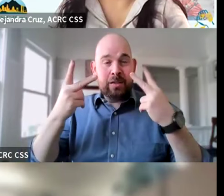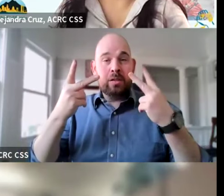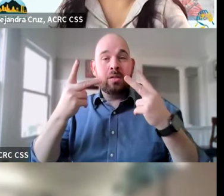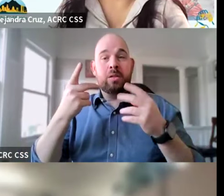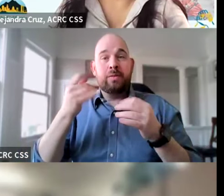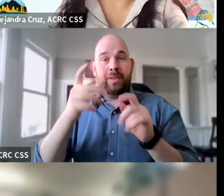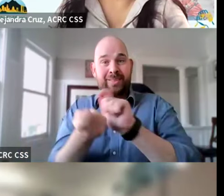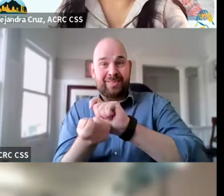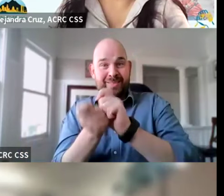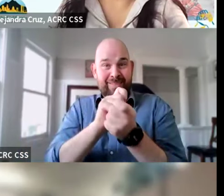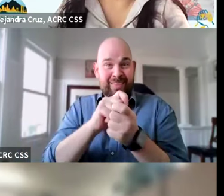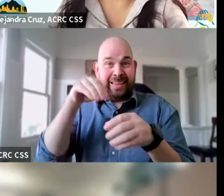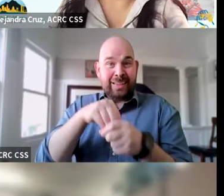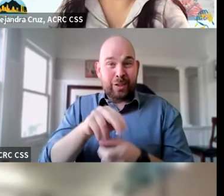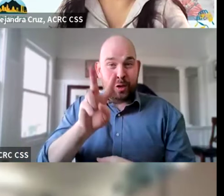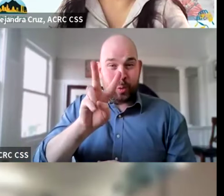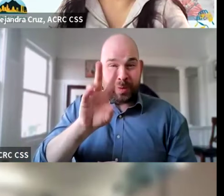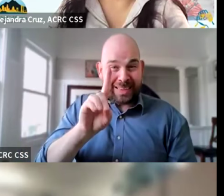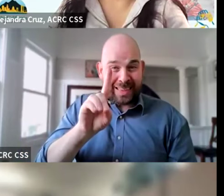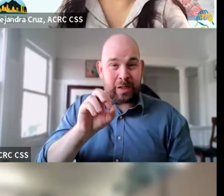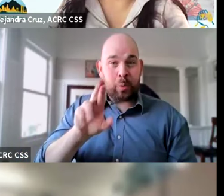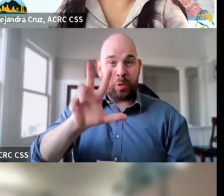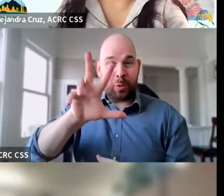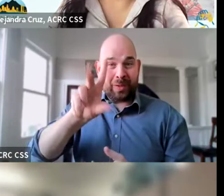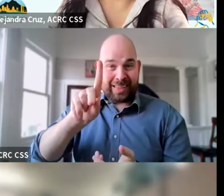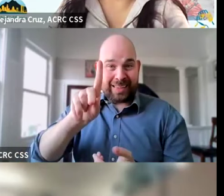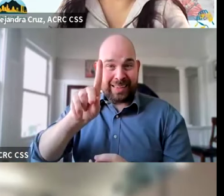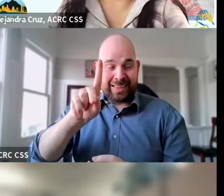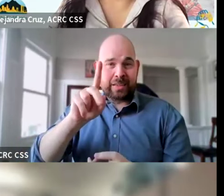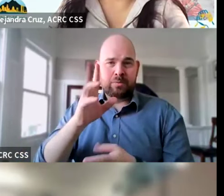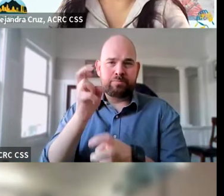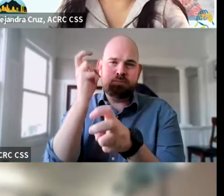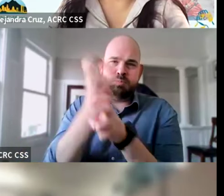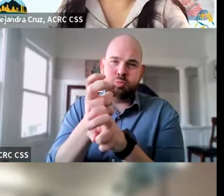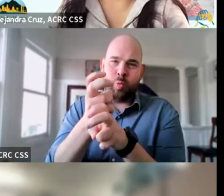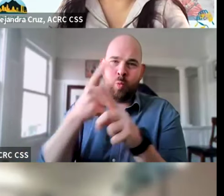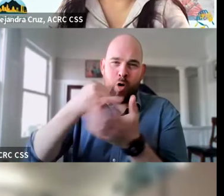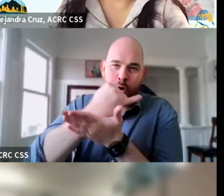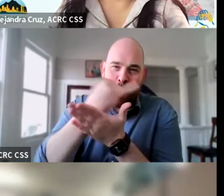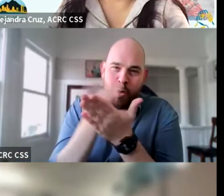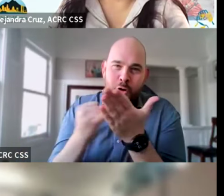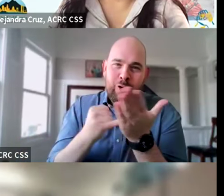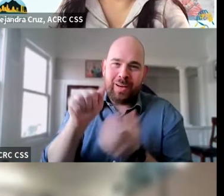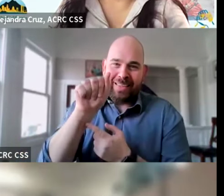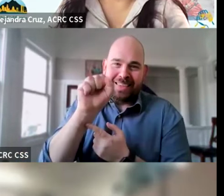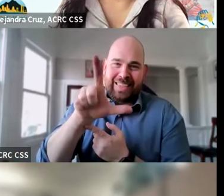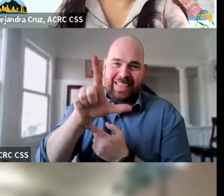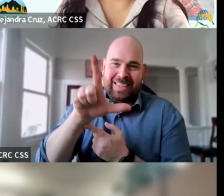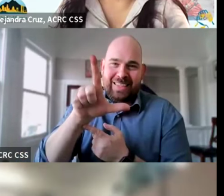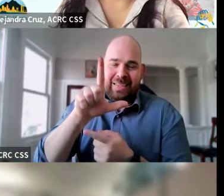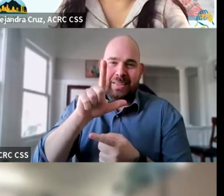So ASL is movement. So to make that 2D or 3D is